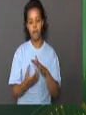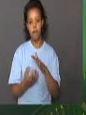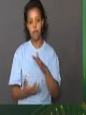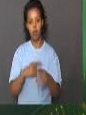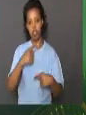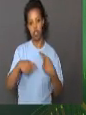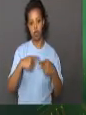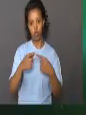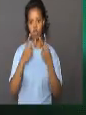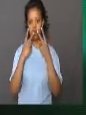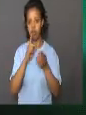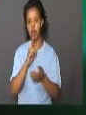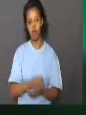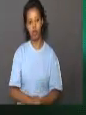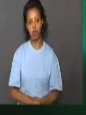fermentation.